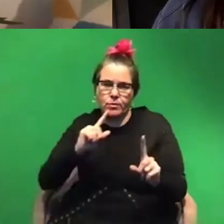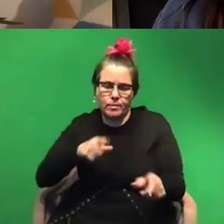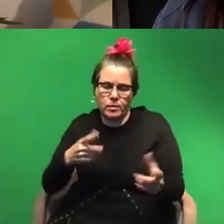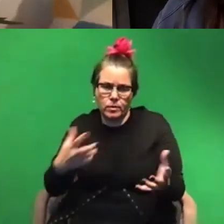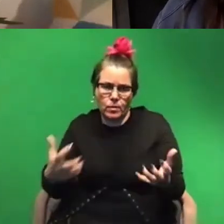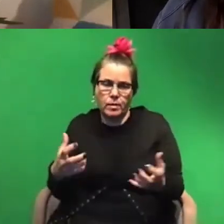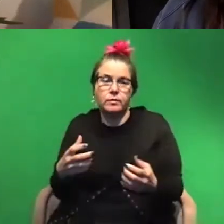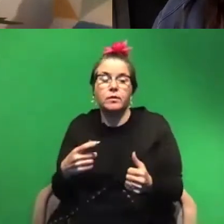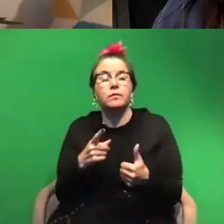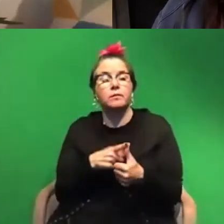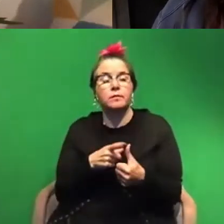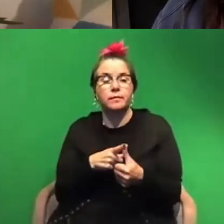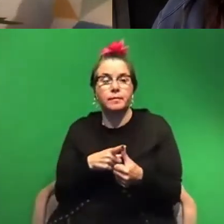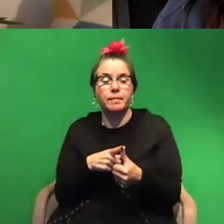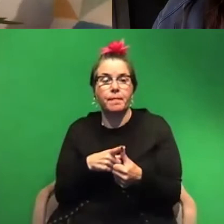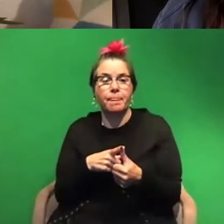So one is